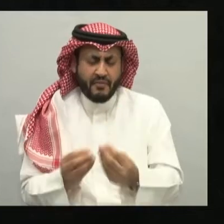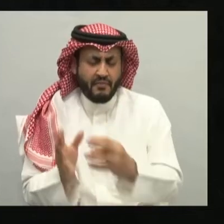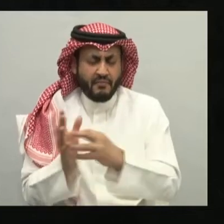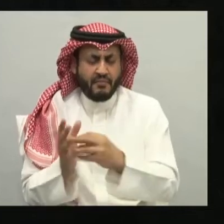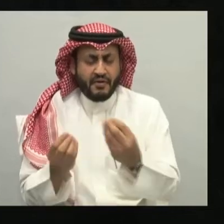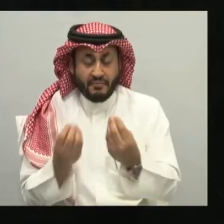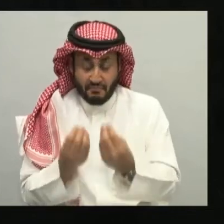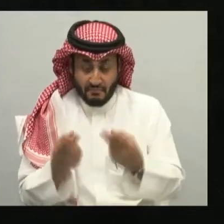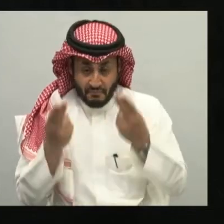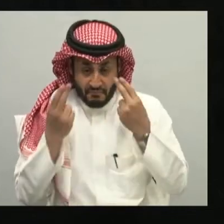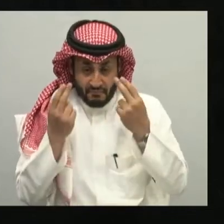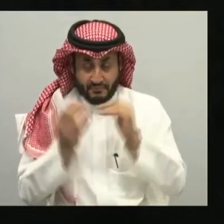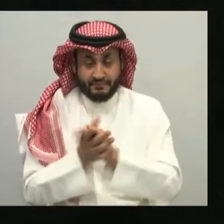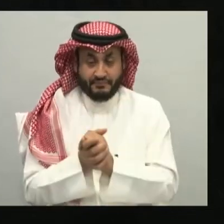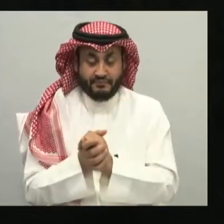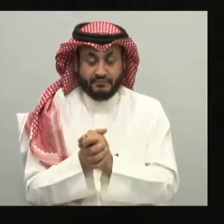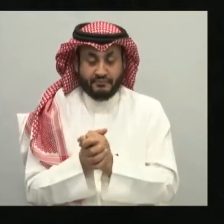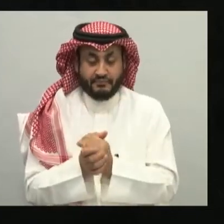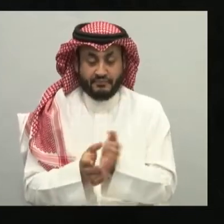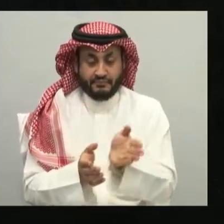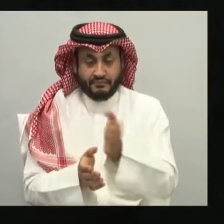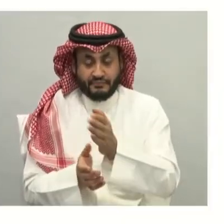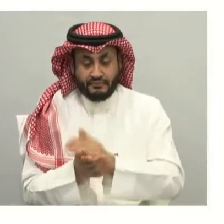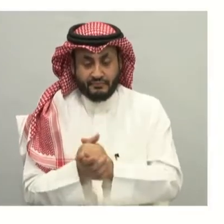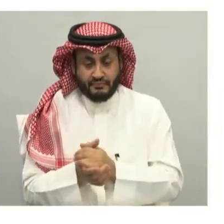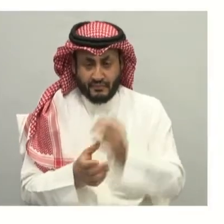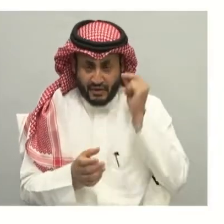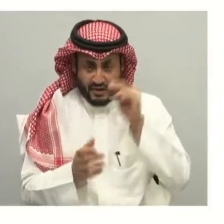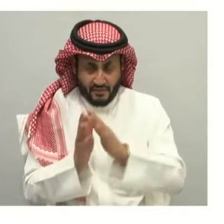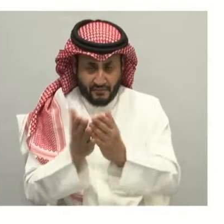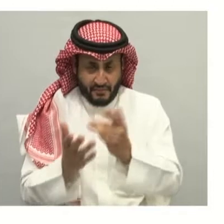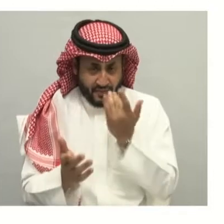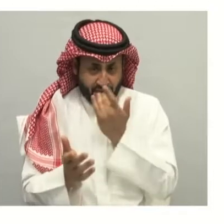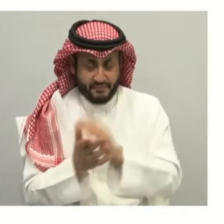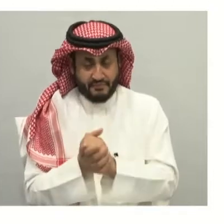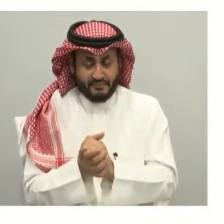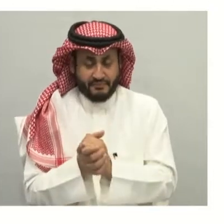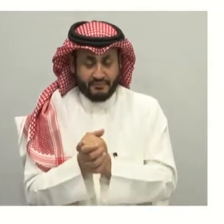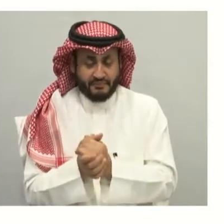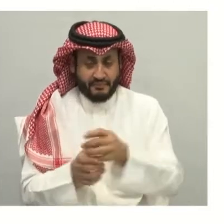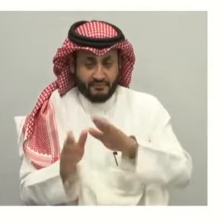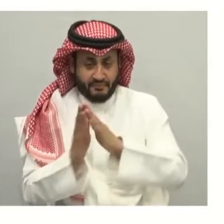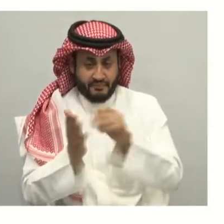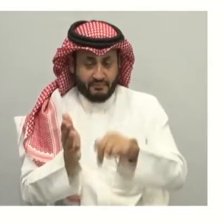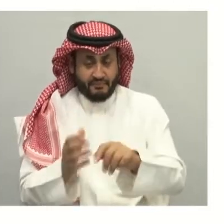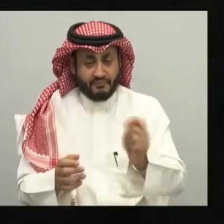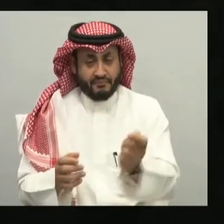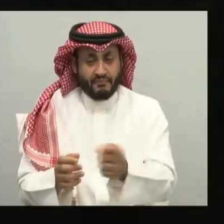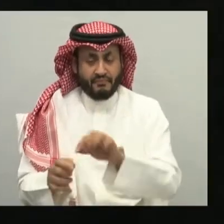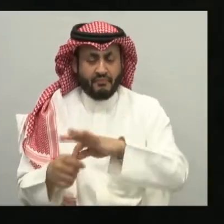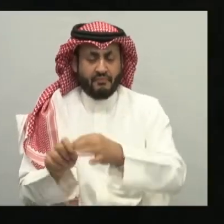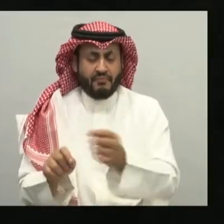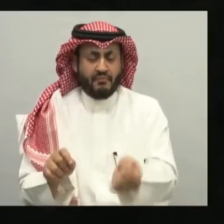comfortable place so that you're ready to listen and learn. Please remember to bring your weekend two book, a notebook, and a pen